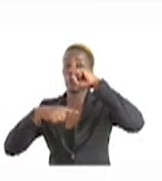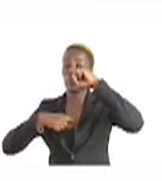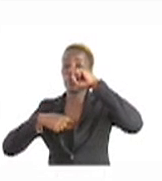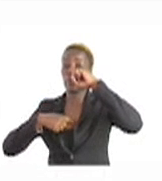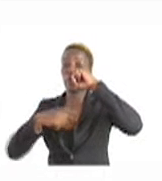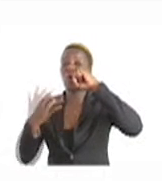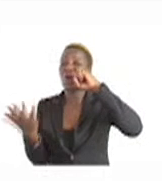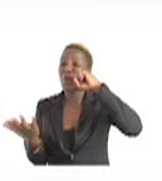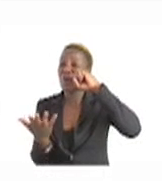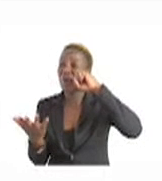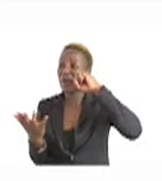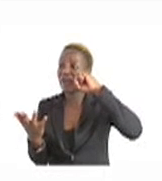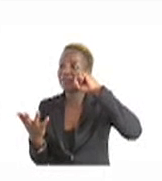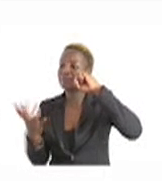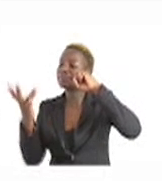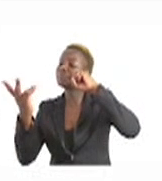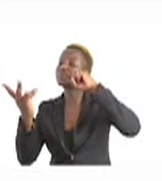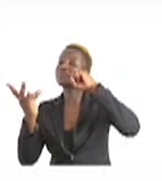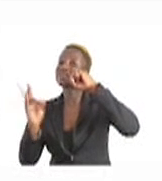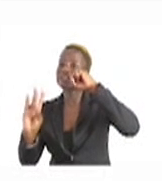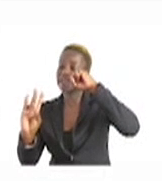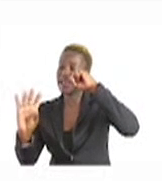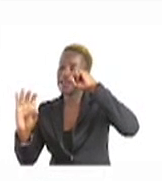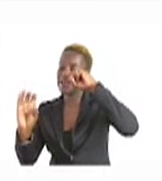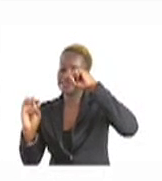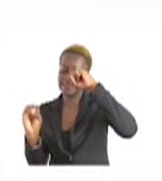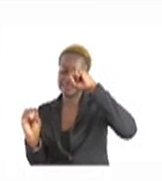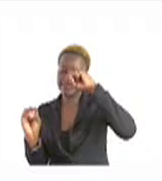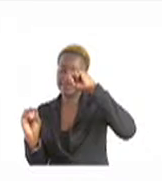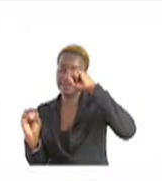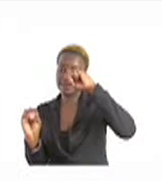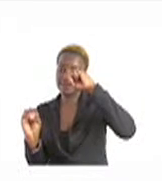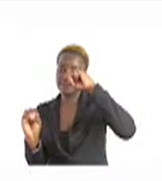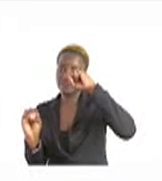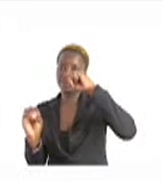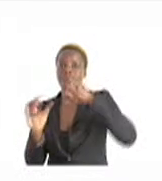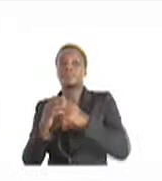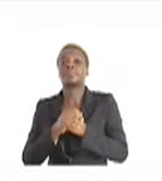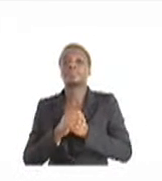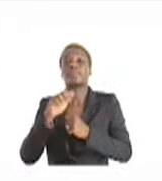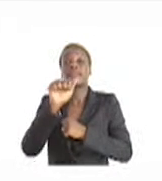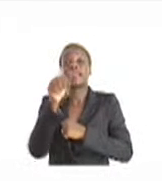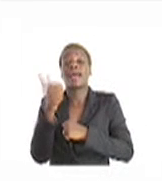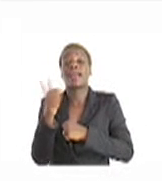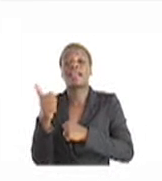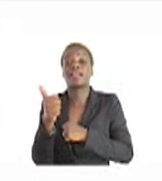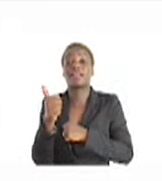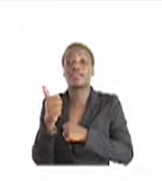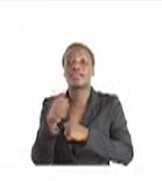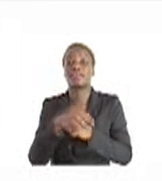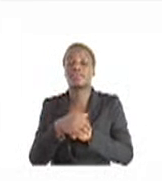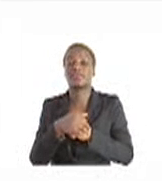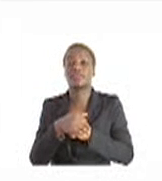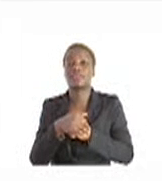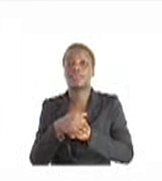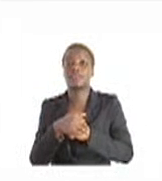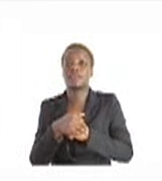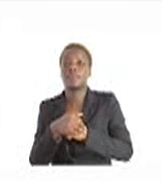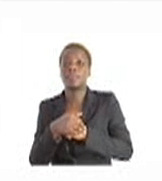opening towards 70. Let's quickly look at the next one, next to 70 and a 40.